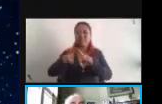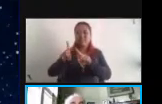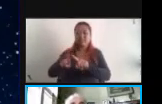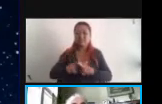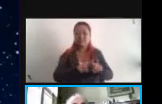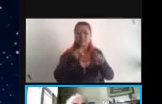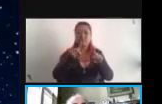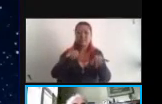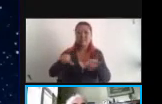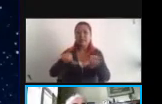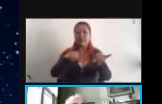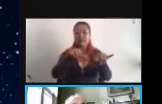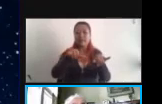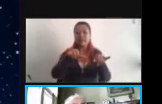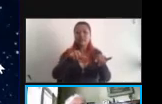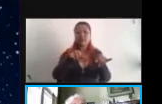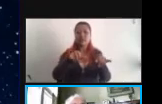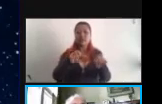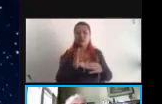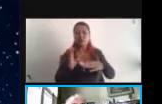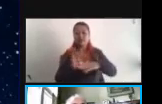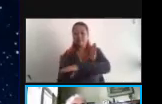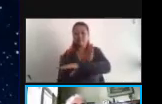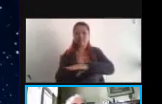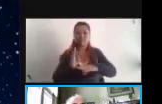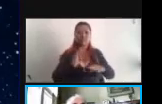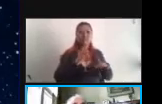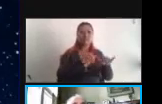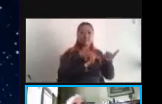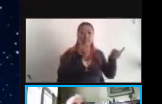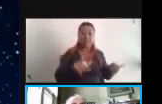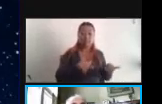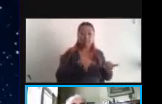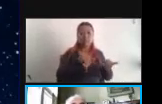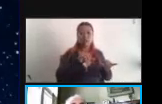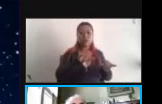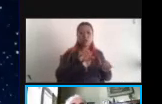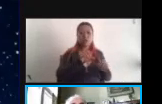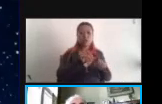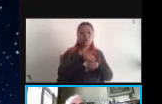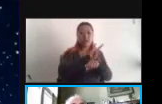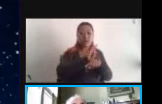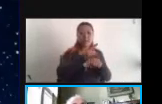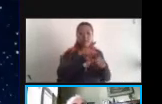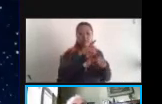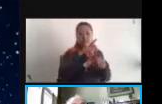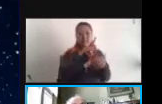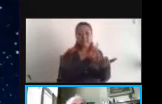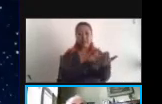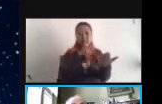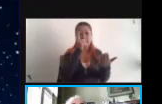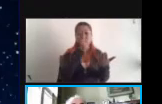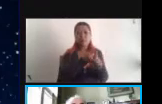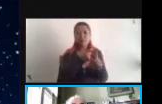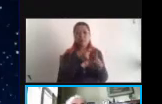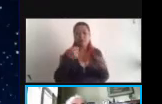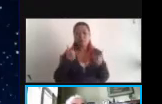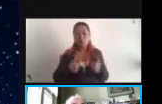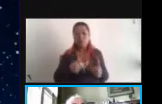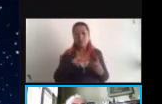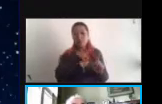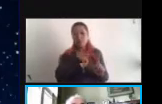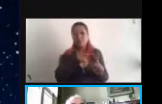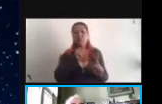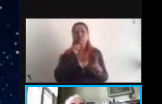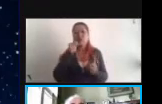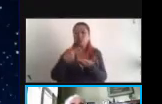cover everything from spacecraft system design from a human perspective. So we're not covering the structural